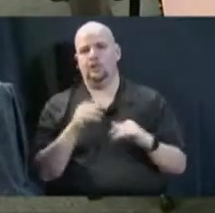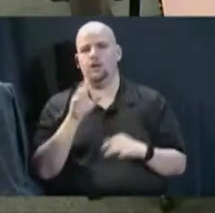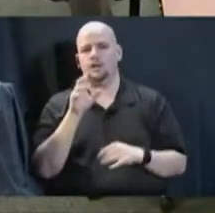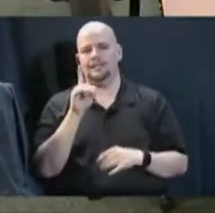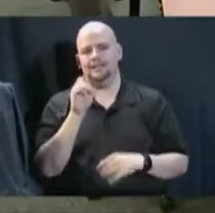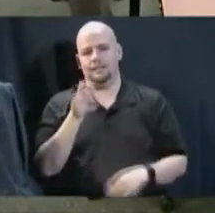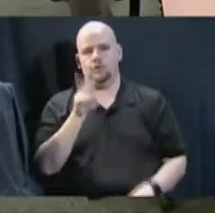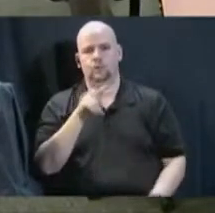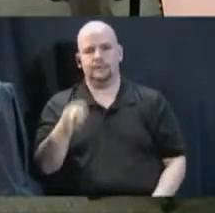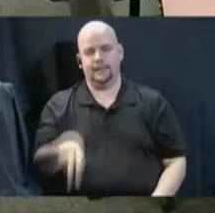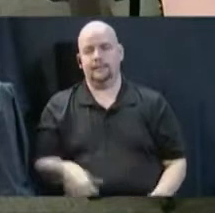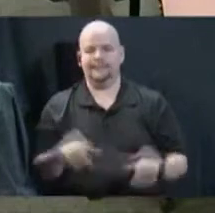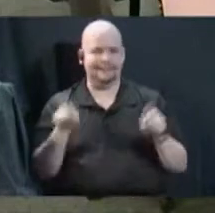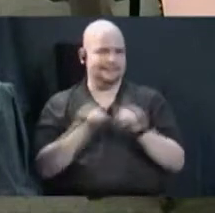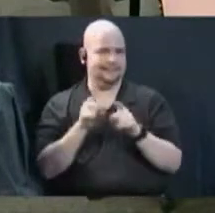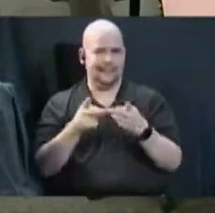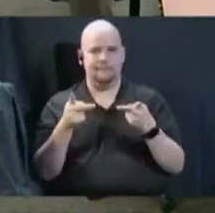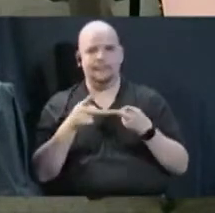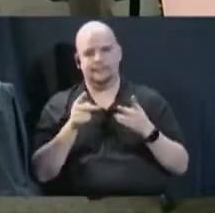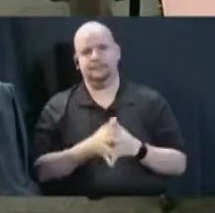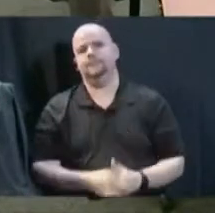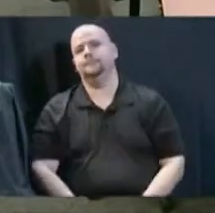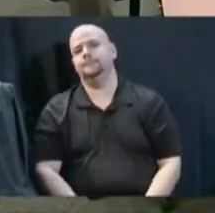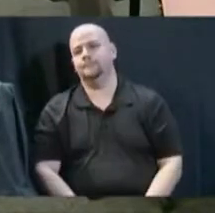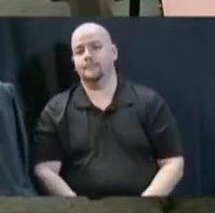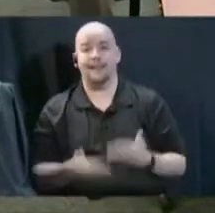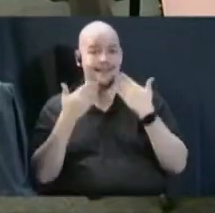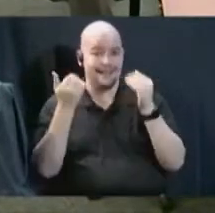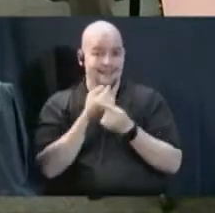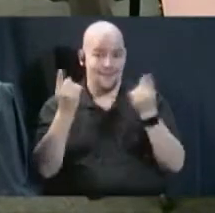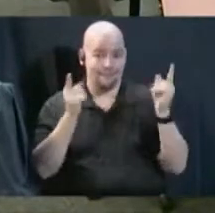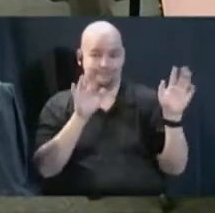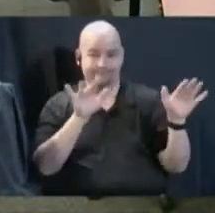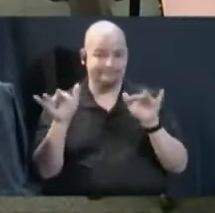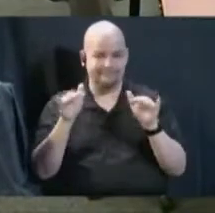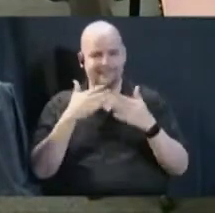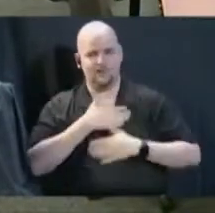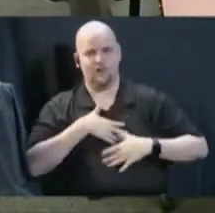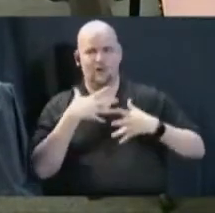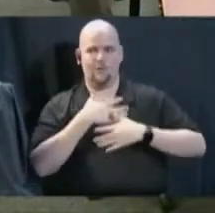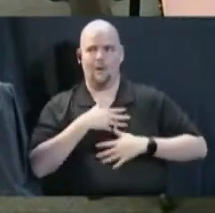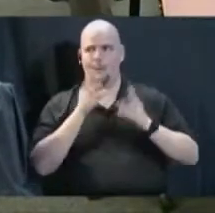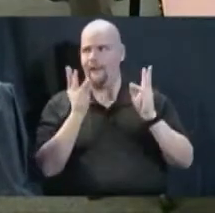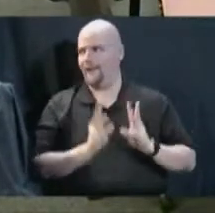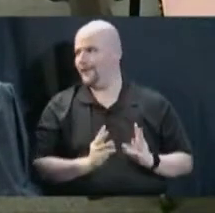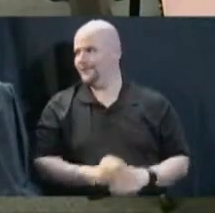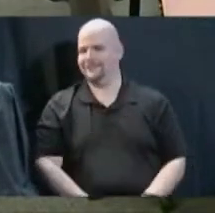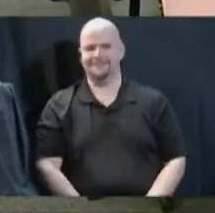22nd. Same place. Thanks, everyone. Go enjoy the nice weather.